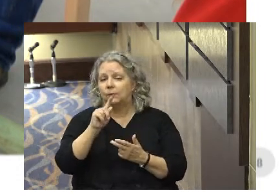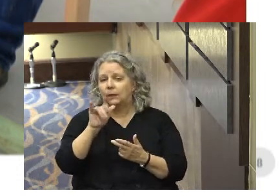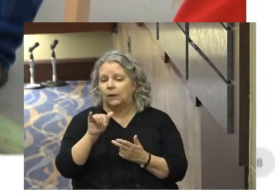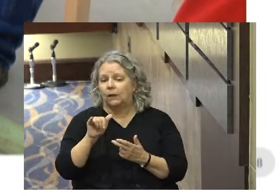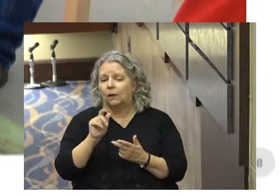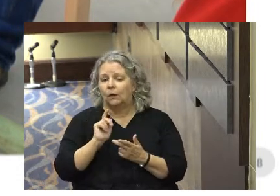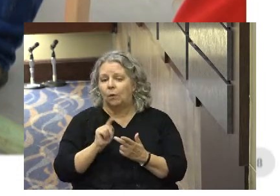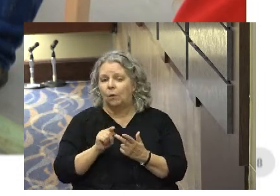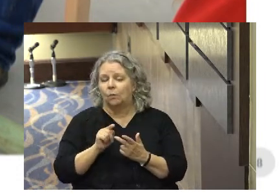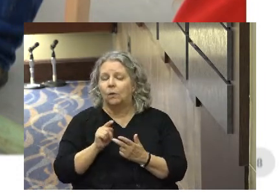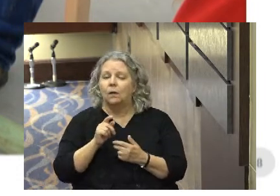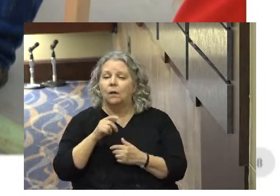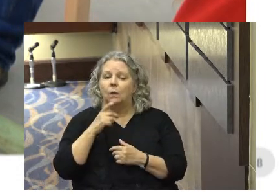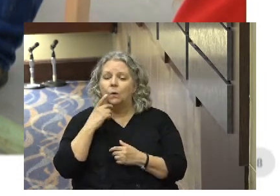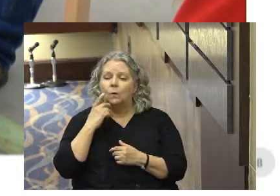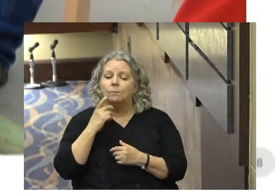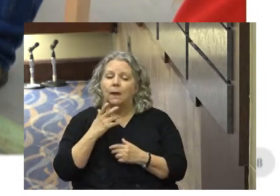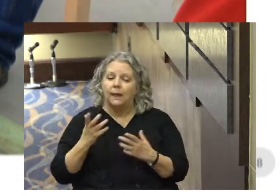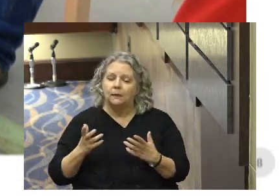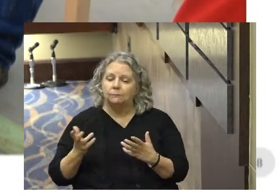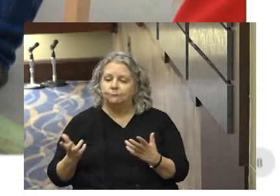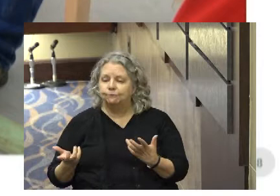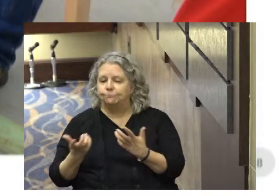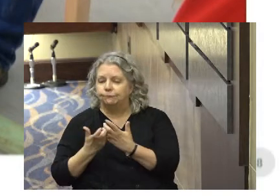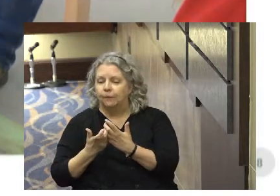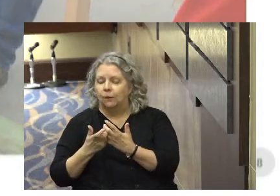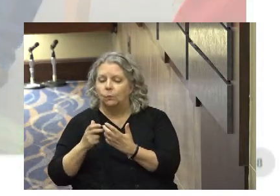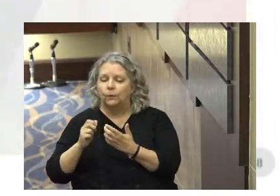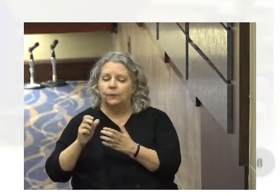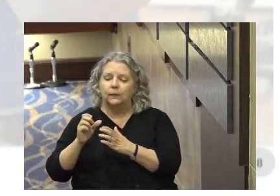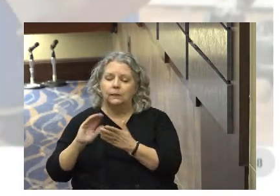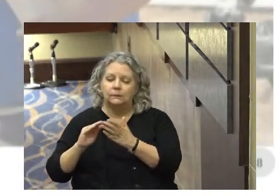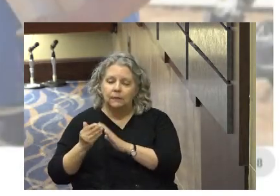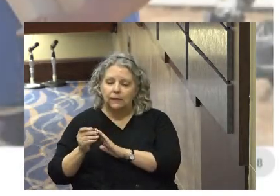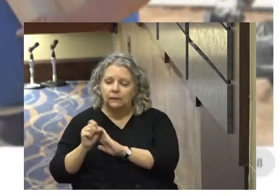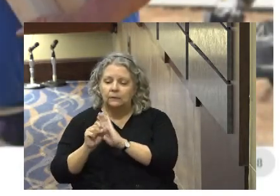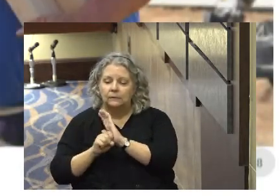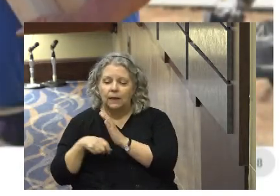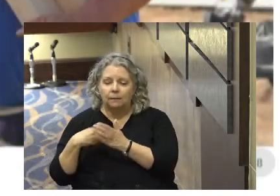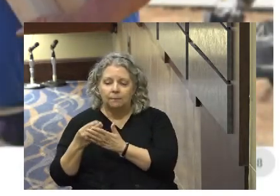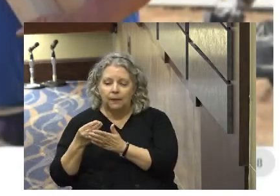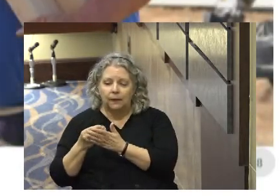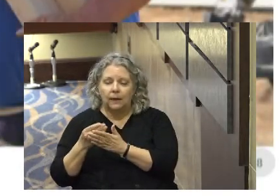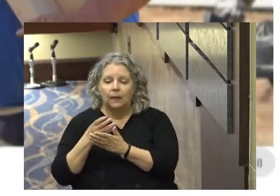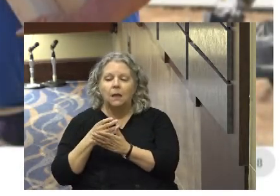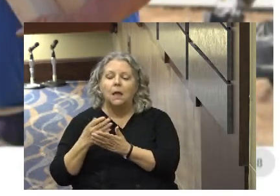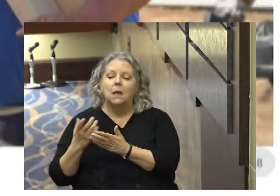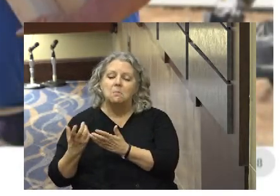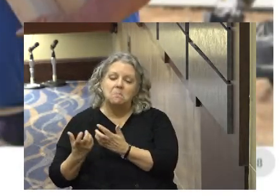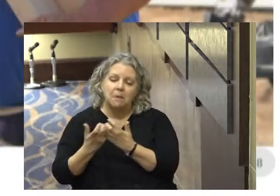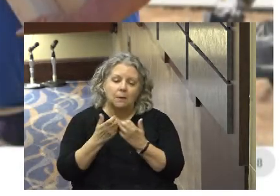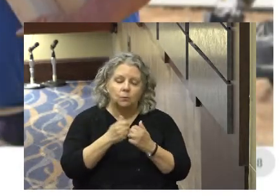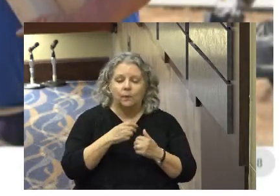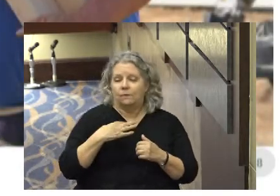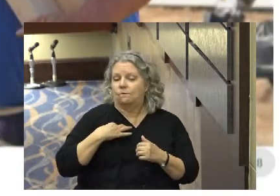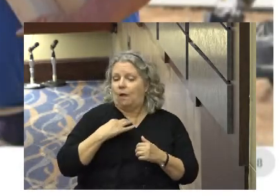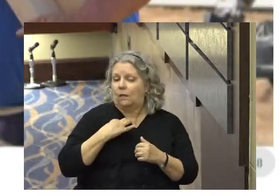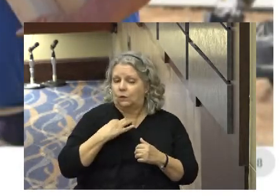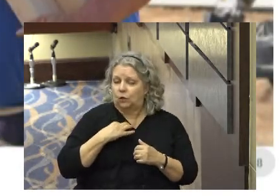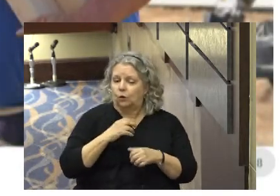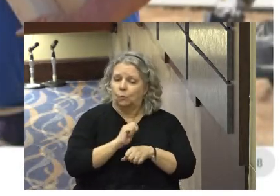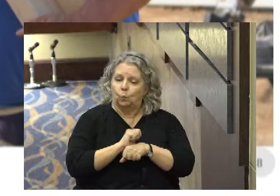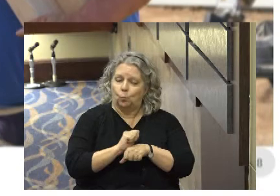funds with city and state funds, along with thousands of hours of volunteer labor to make its homes affordable for